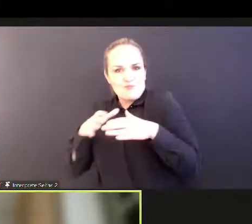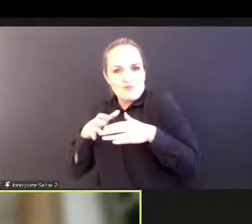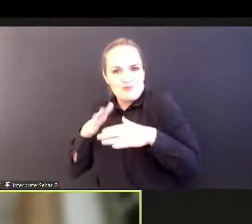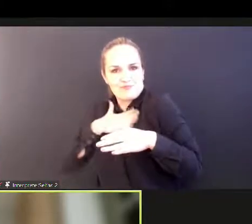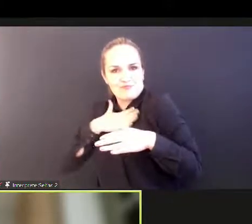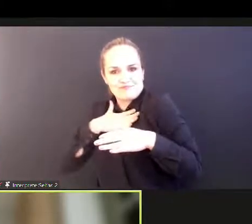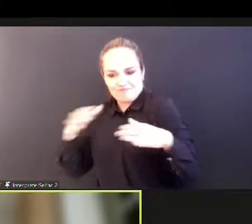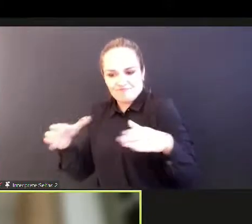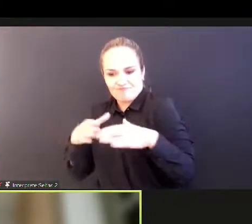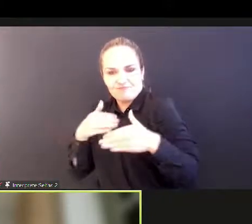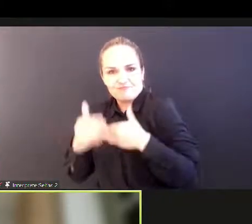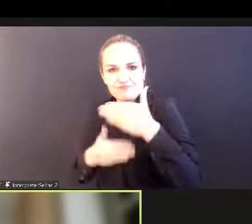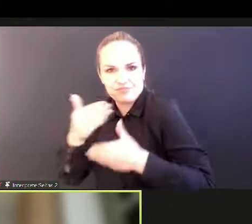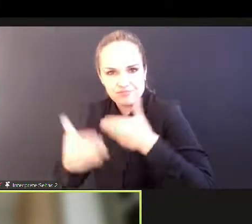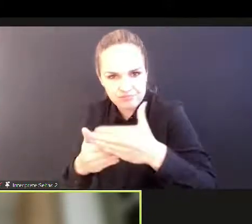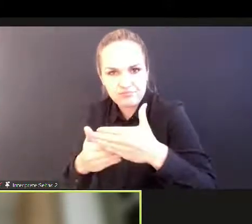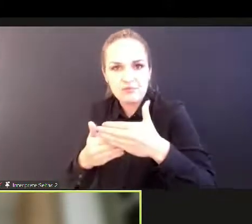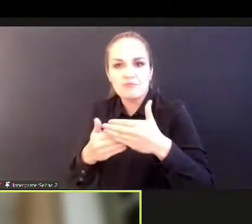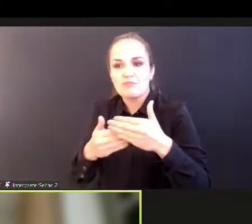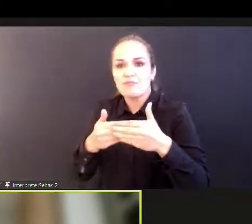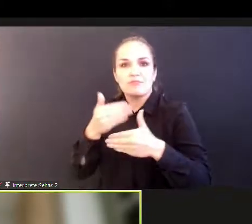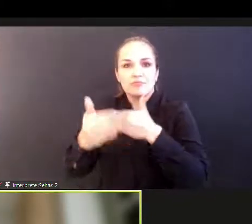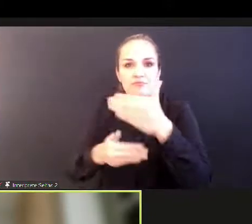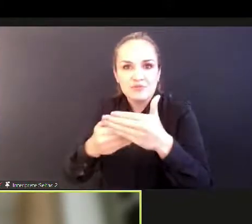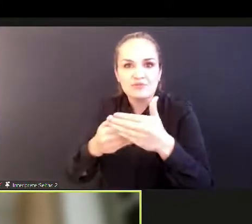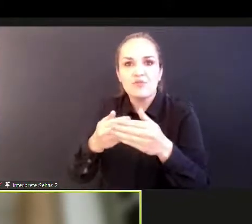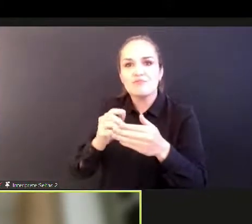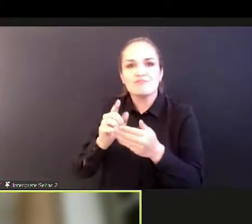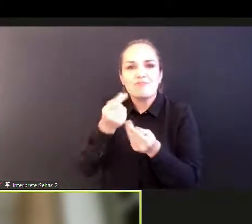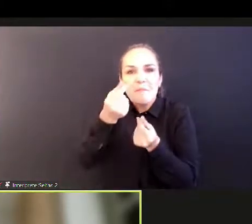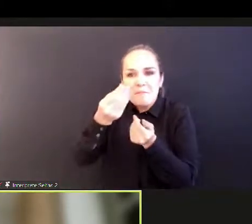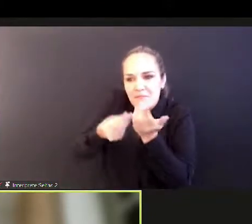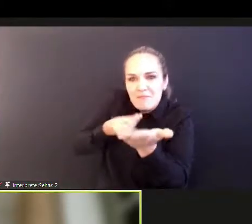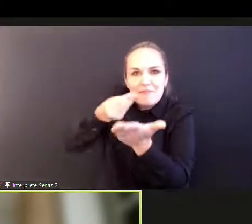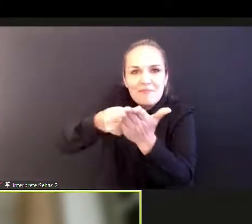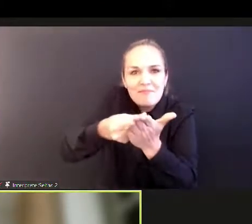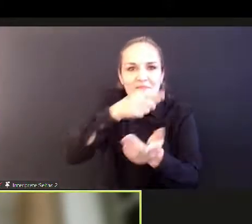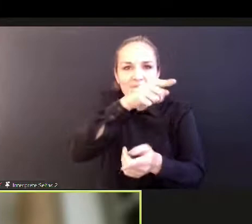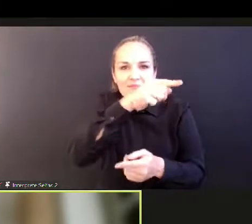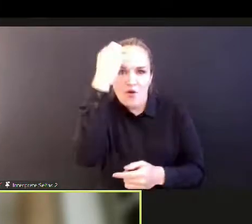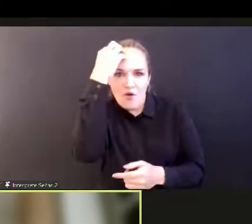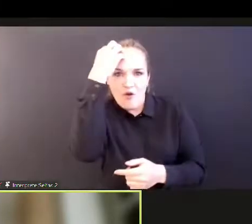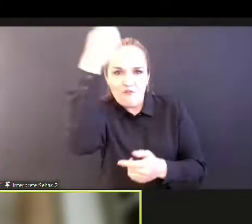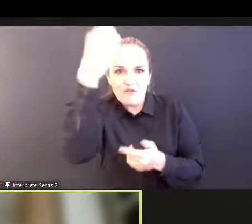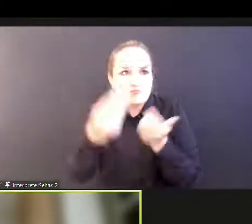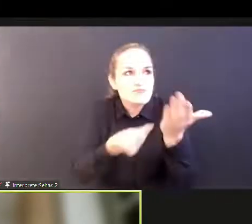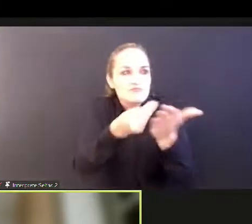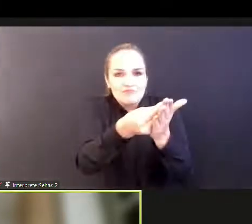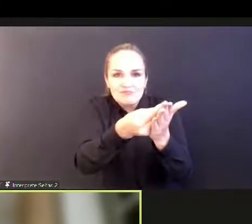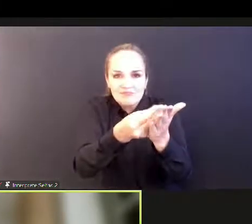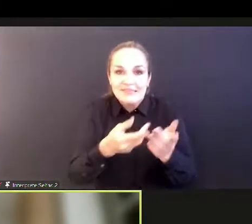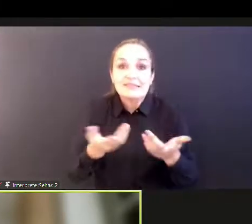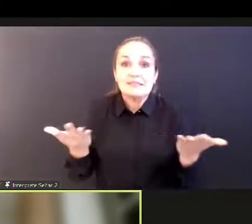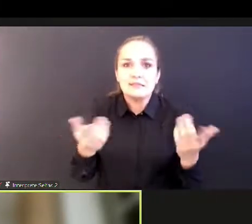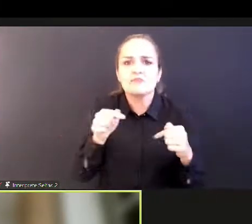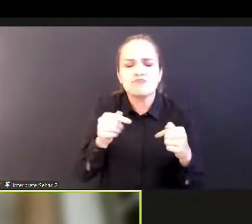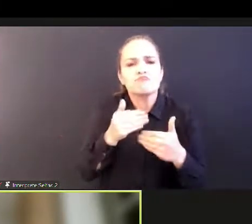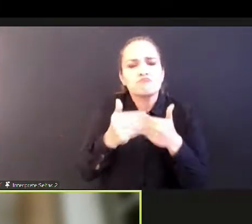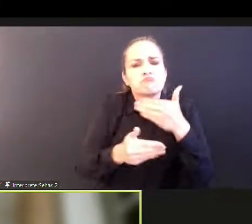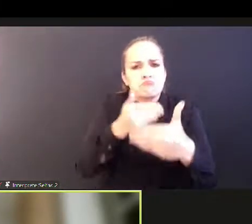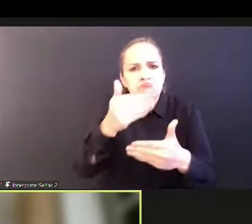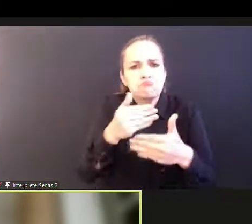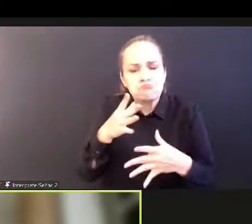if we look at each of these pillars, I think the interesting thing that came out from this study is that no one pillar is